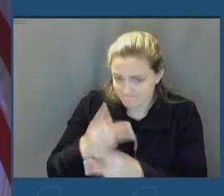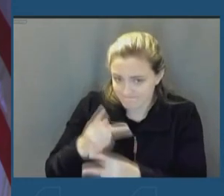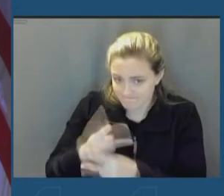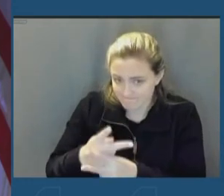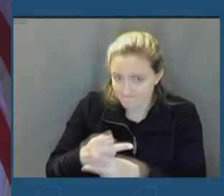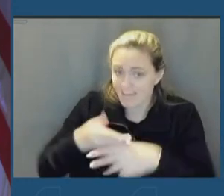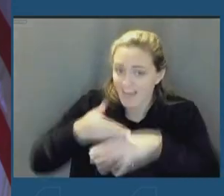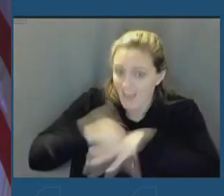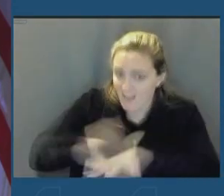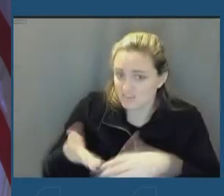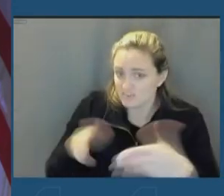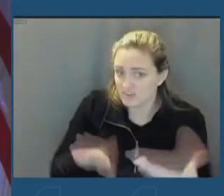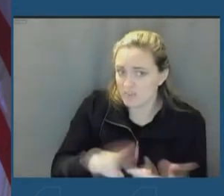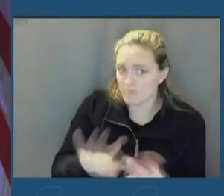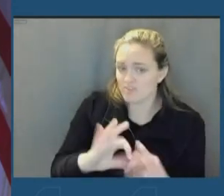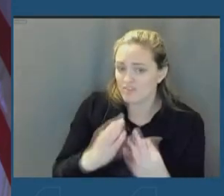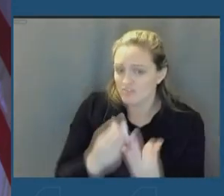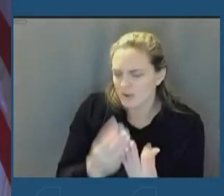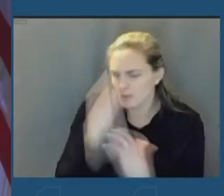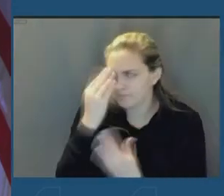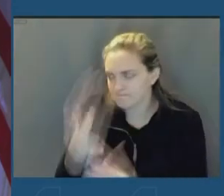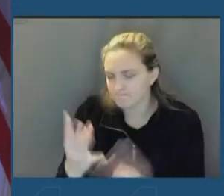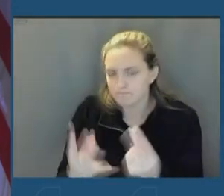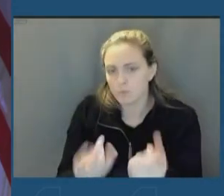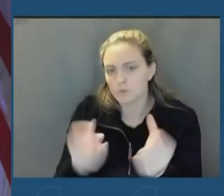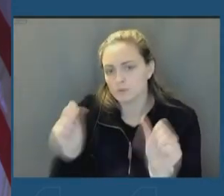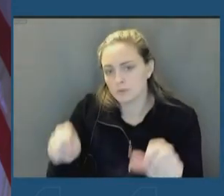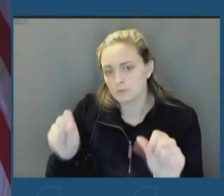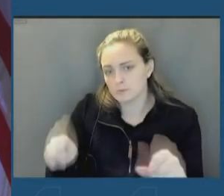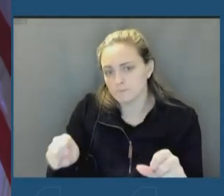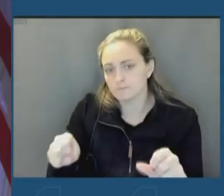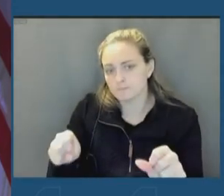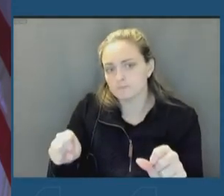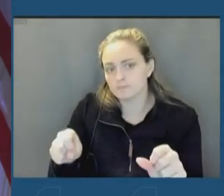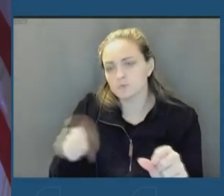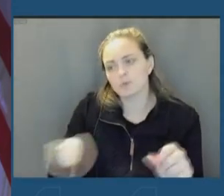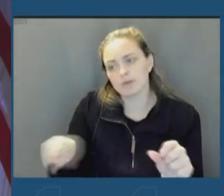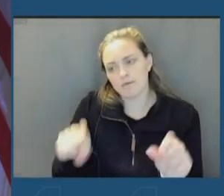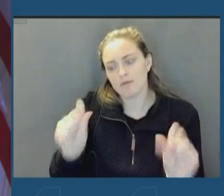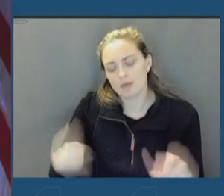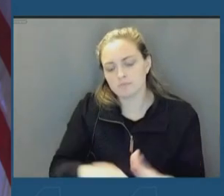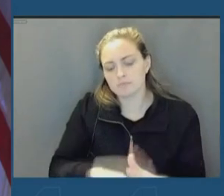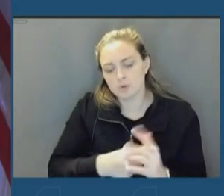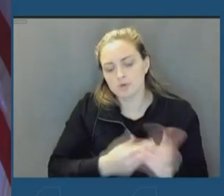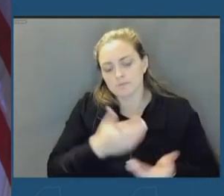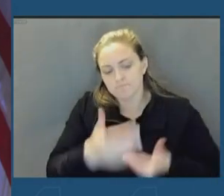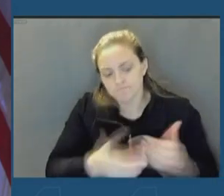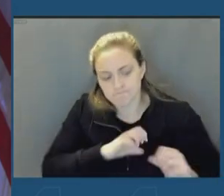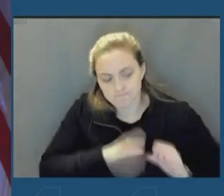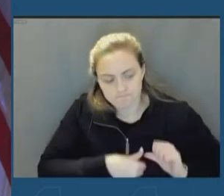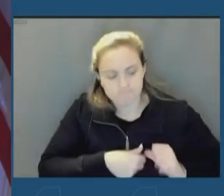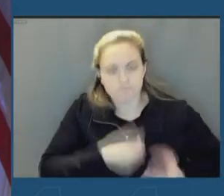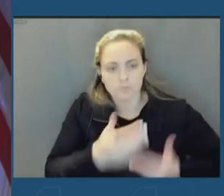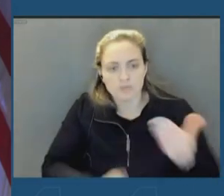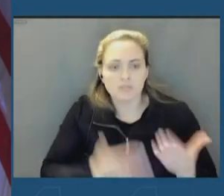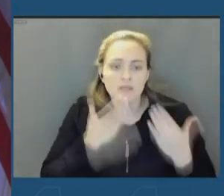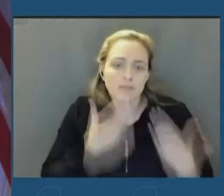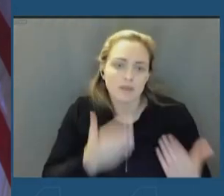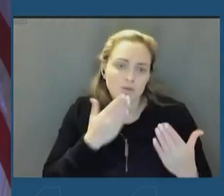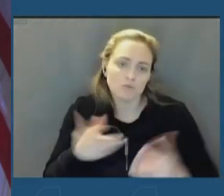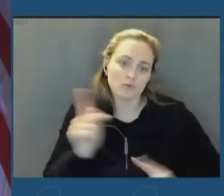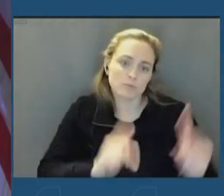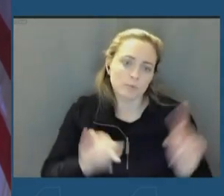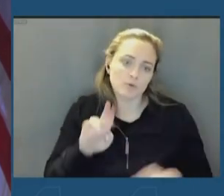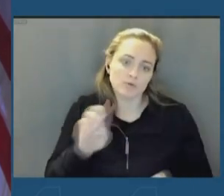after their death, but their families were notified as quickly as possible so that they could begin the grieving process. Thank you on behalf of the people of Erie